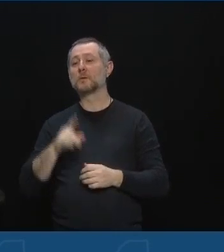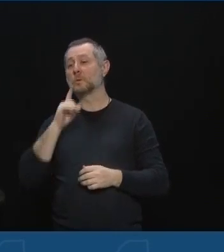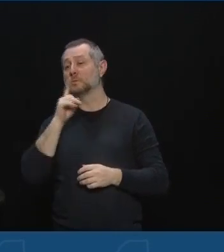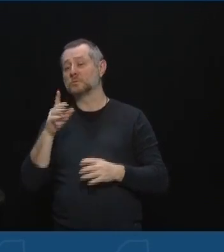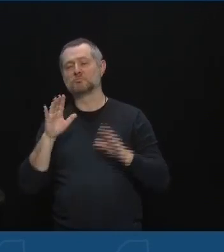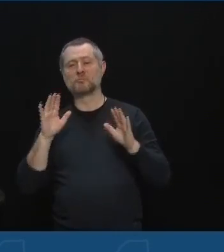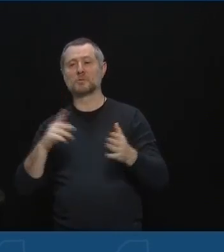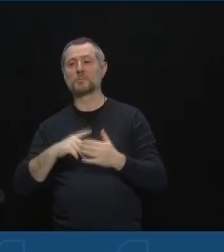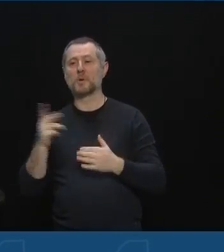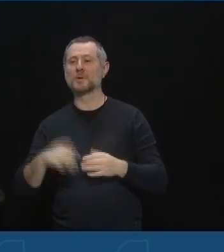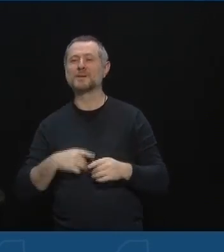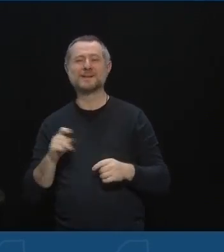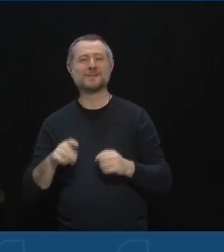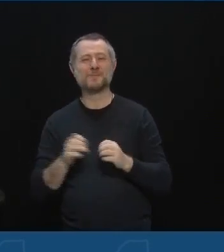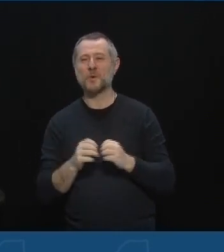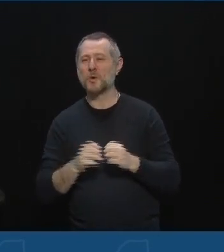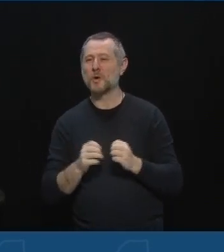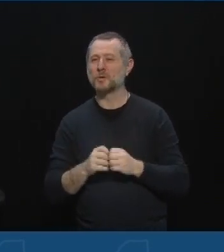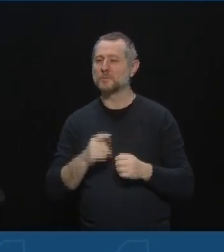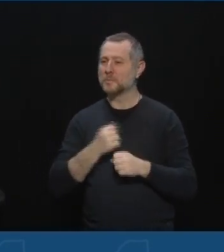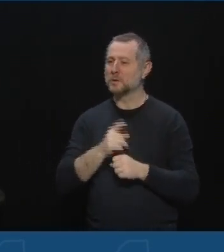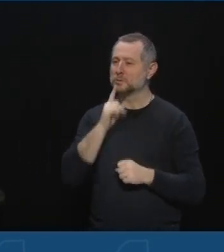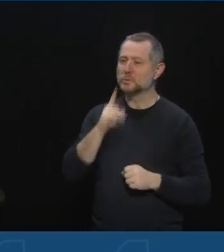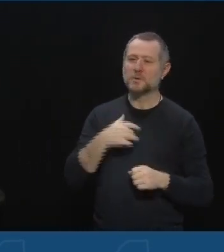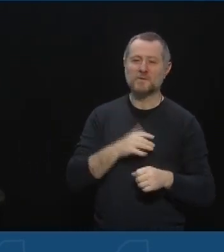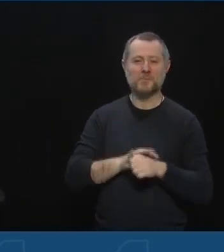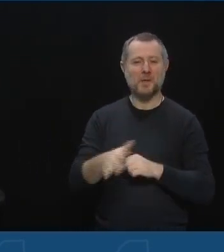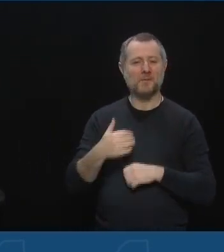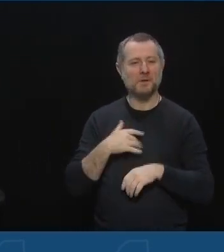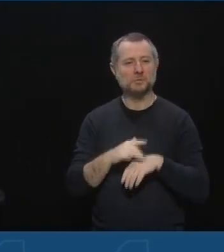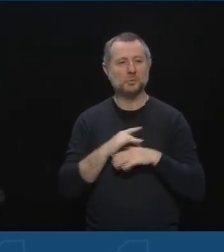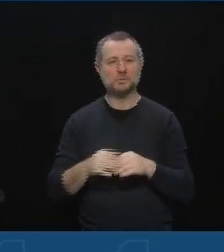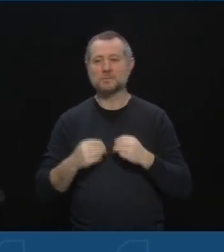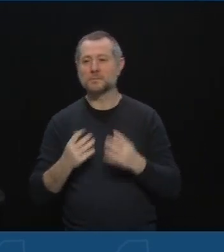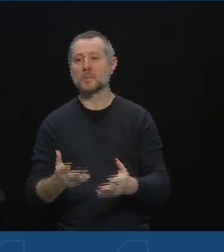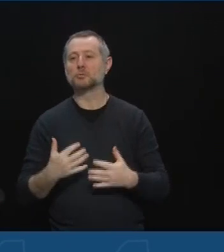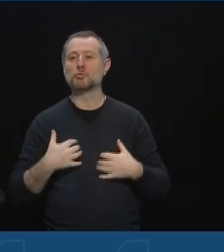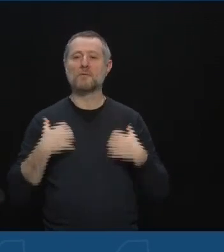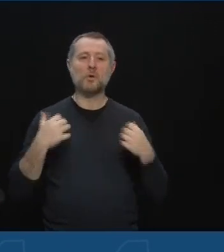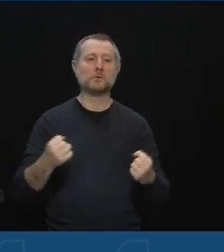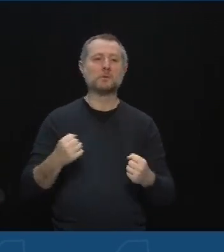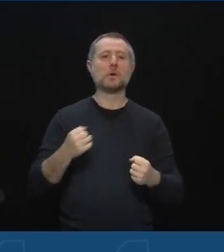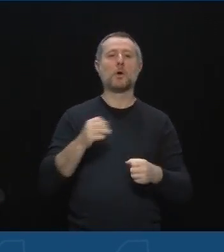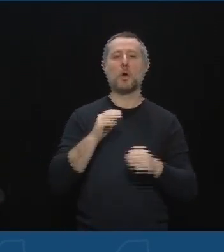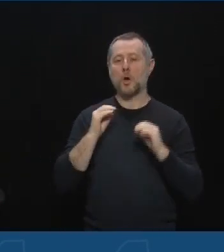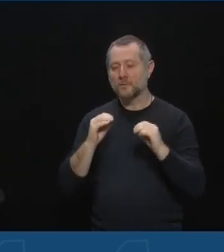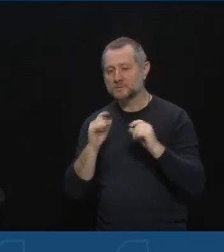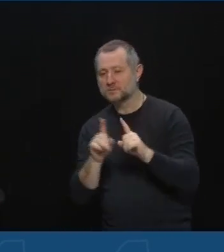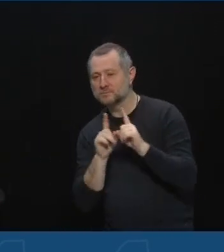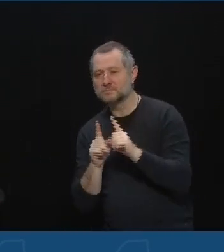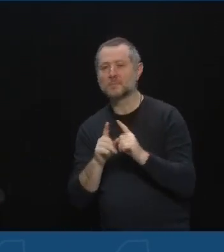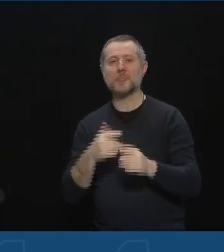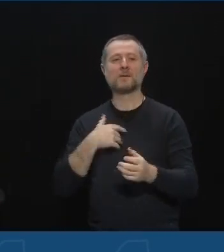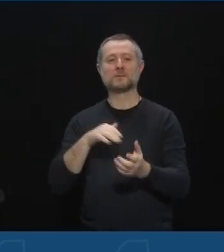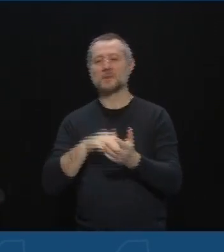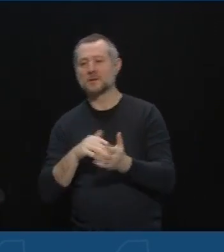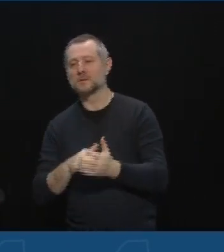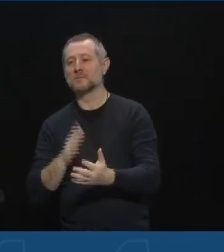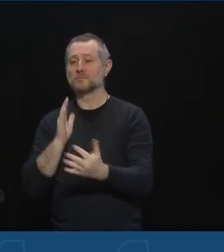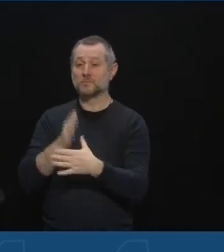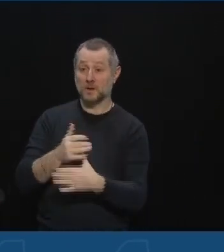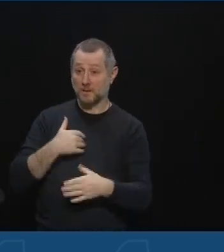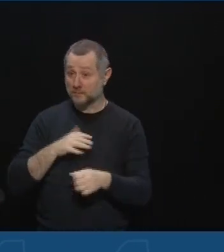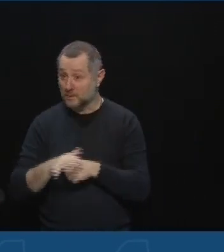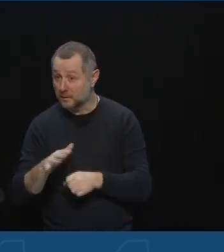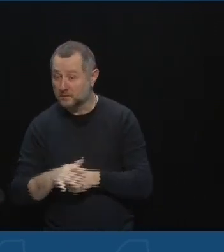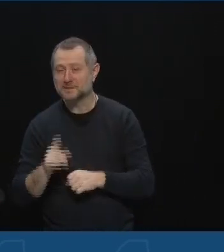enough resources? Are enough people in this field, the recovery coaches, the doctors that are training? Are we doing enough? And the answer is,